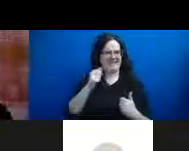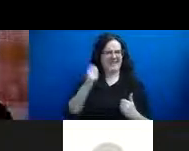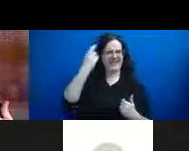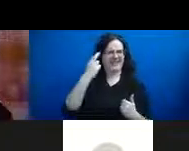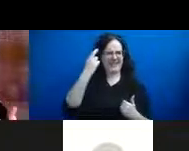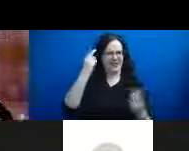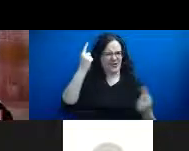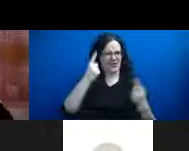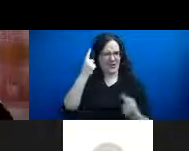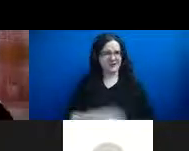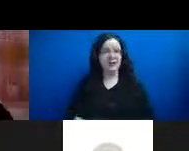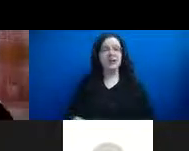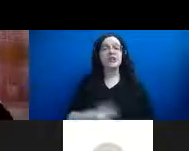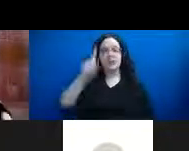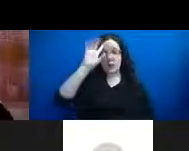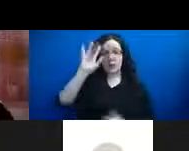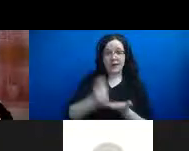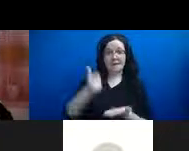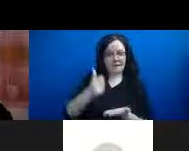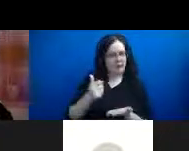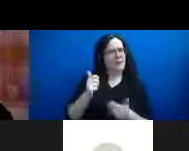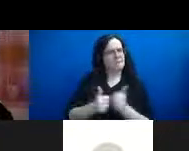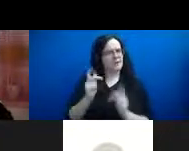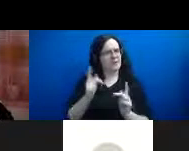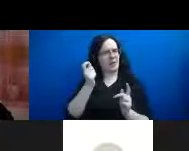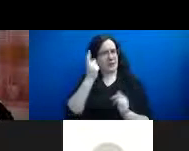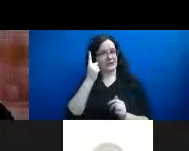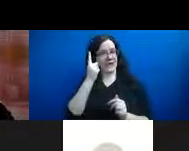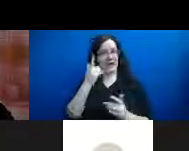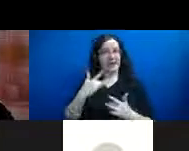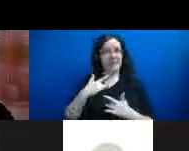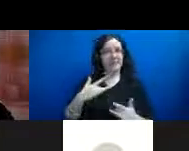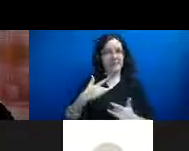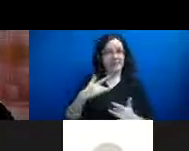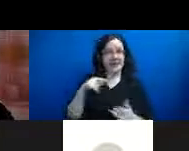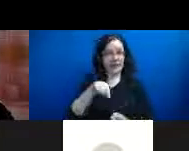people understand it's 50-50 each flip, people will